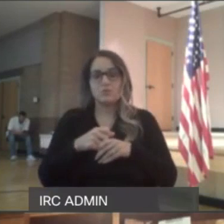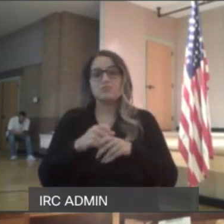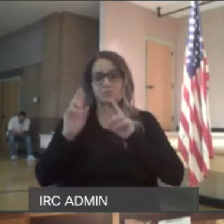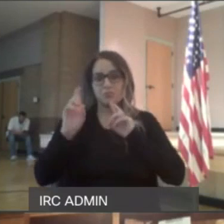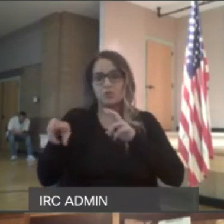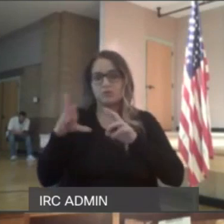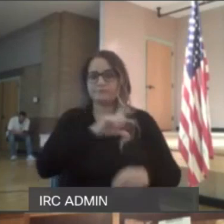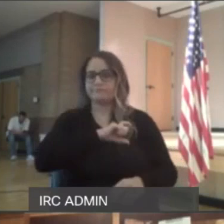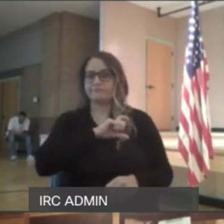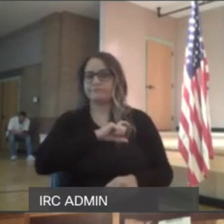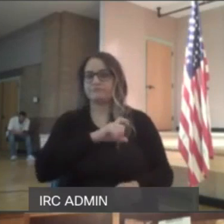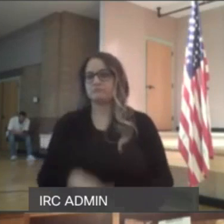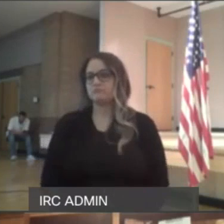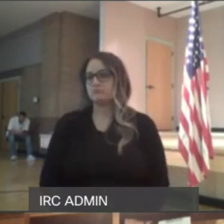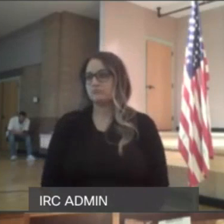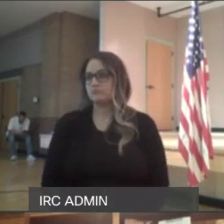law enforcement.